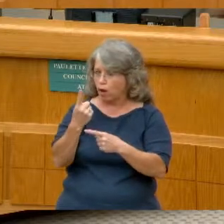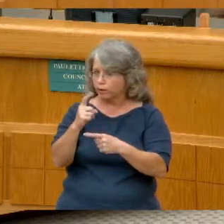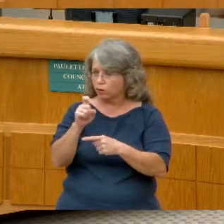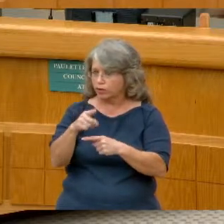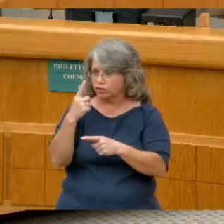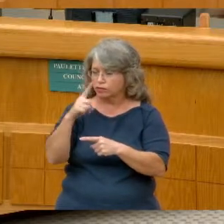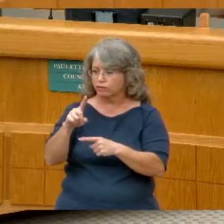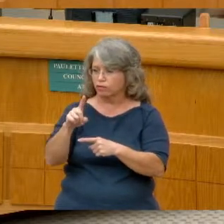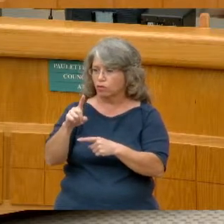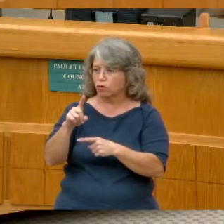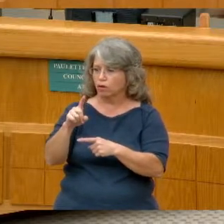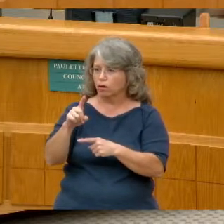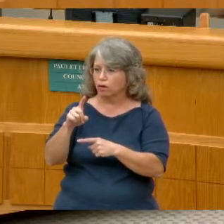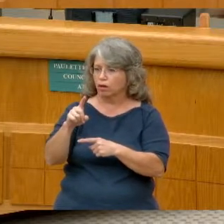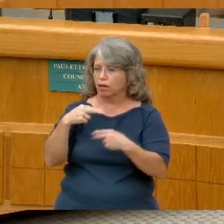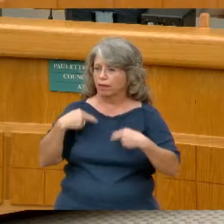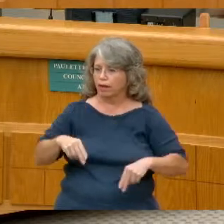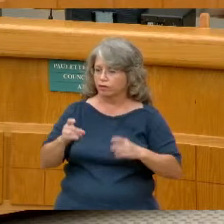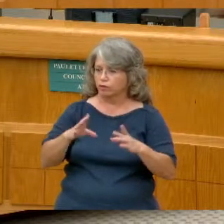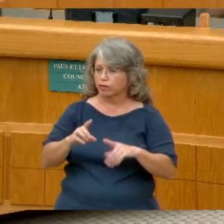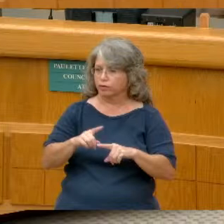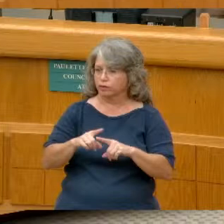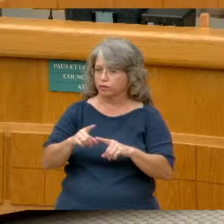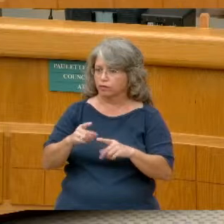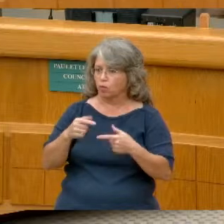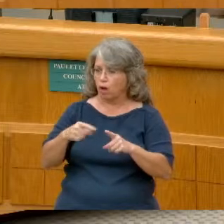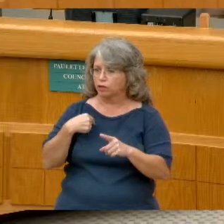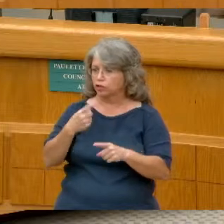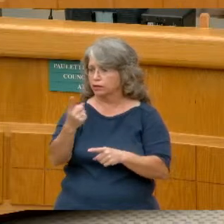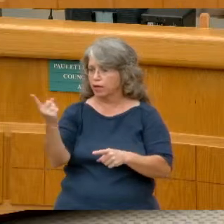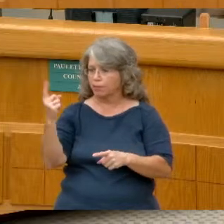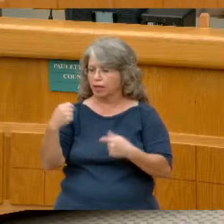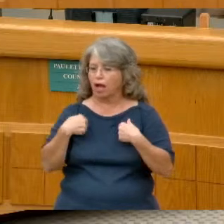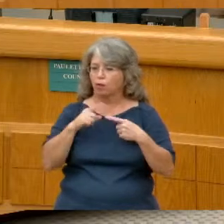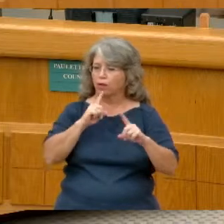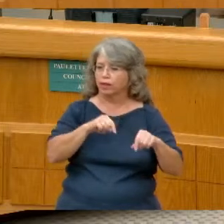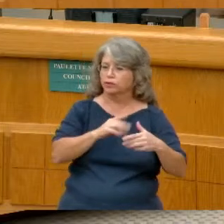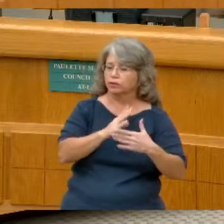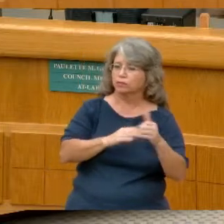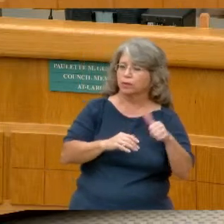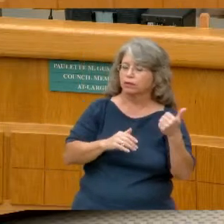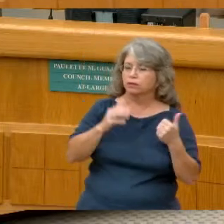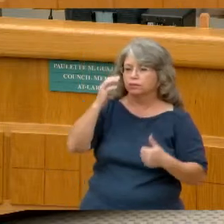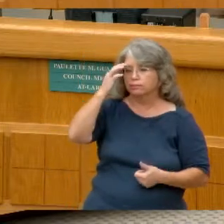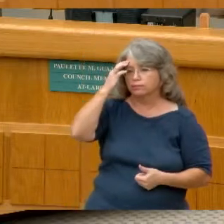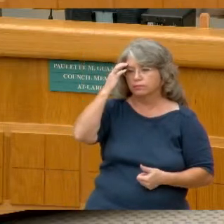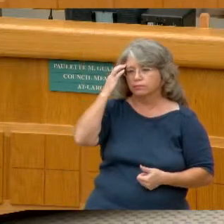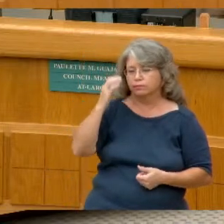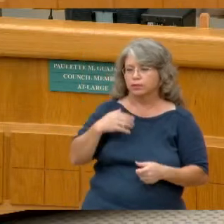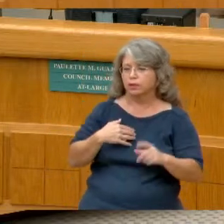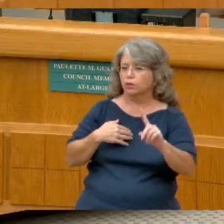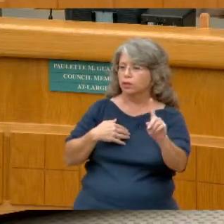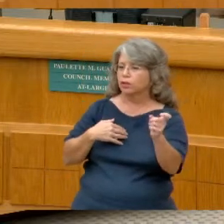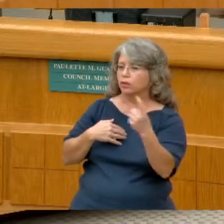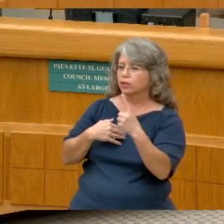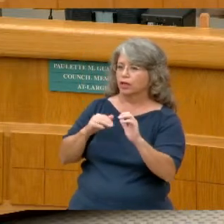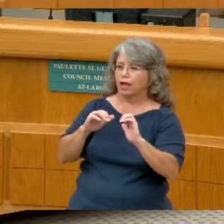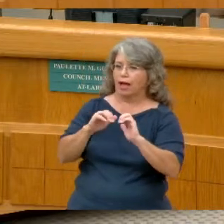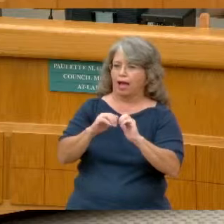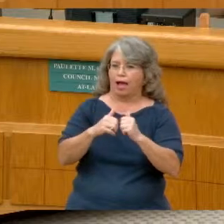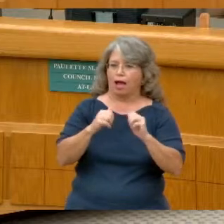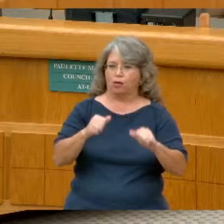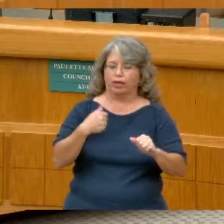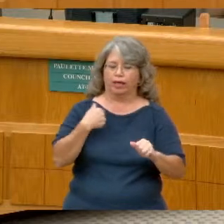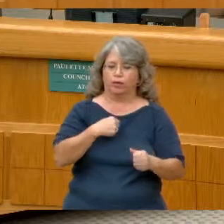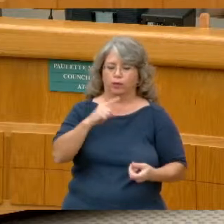can take one in the meantime. Okay. So some of the questions coming from Facebook is, how can we minimize the predicted